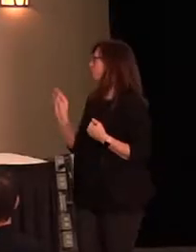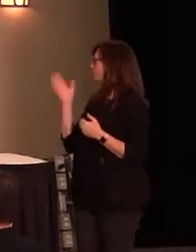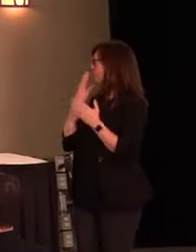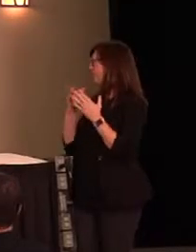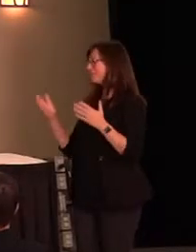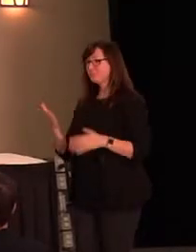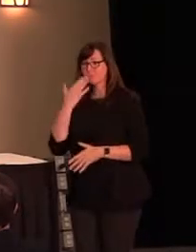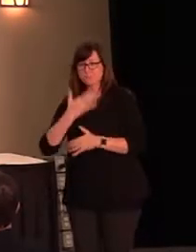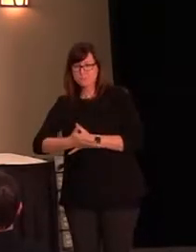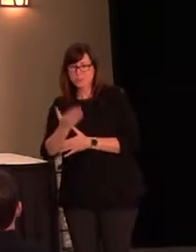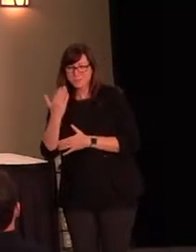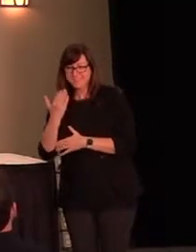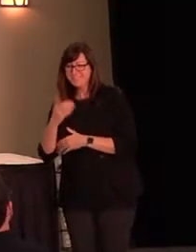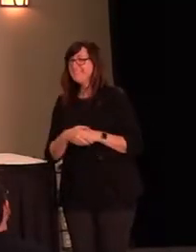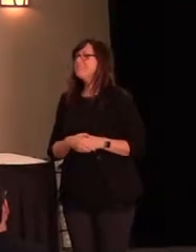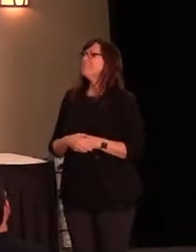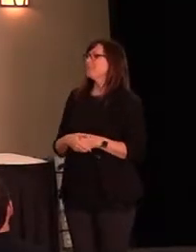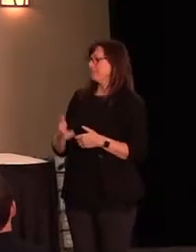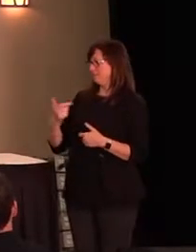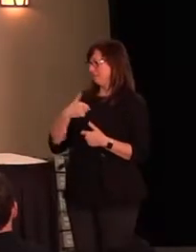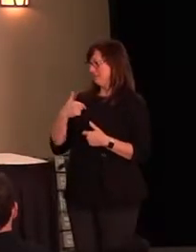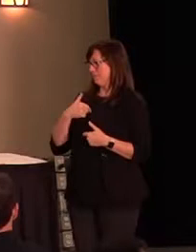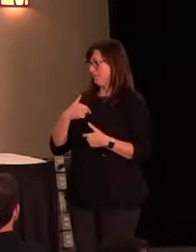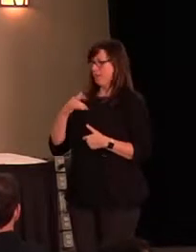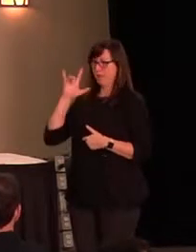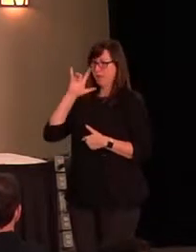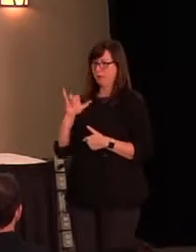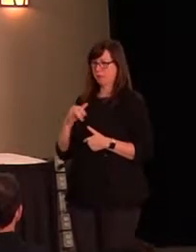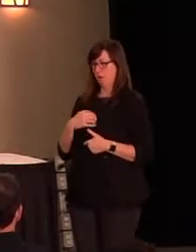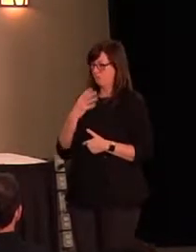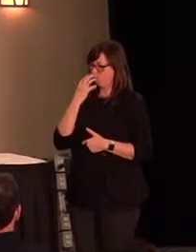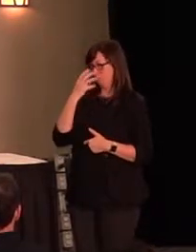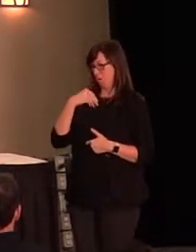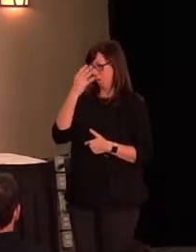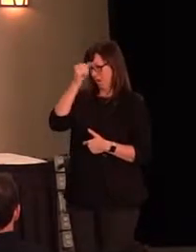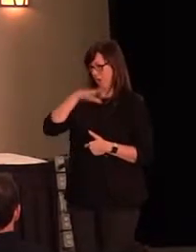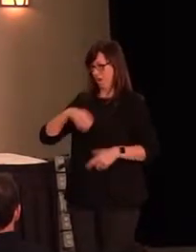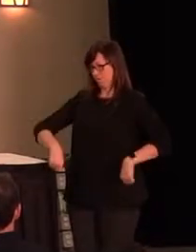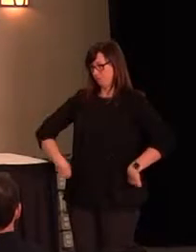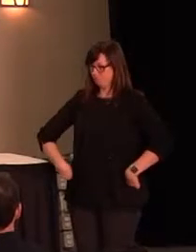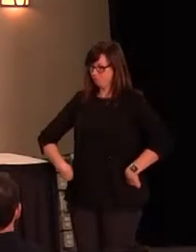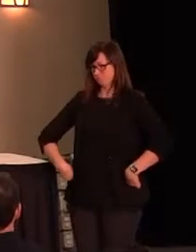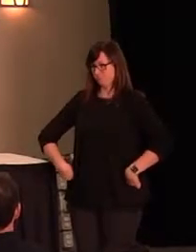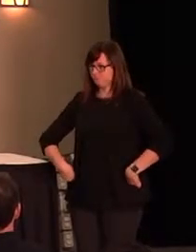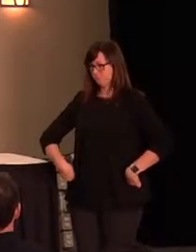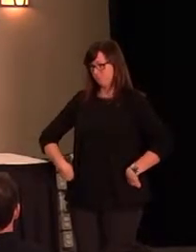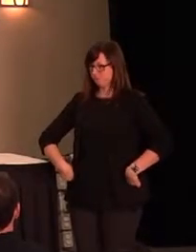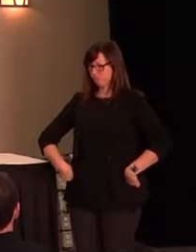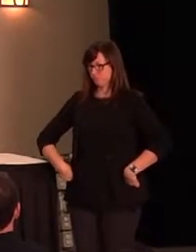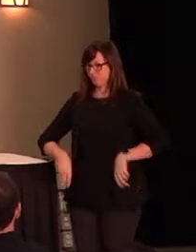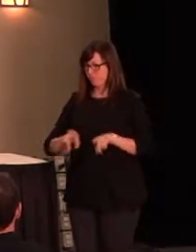Good morning, everyone. So I'm going to play the role of the grumpy old white guy on this panel.